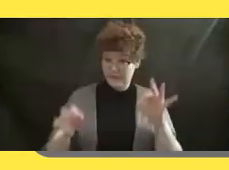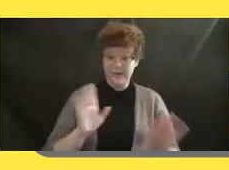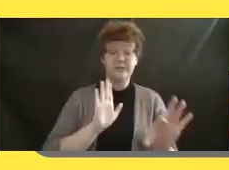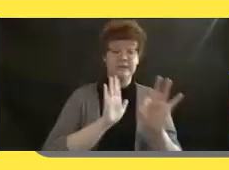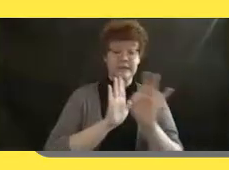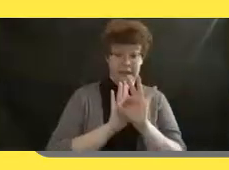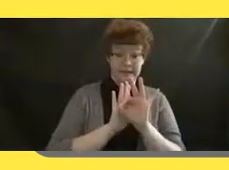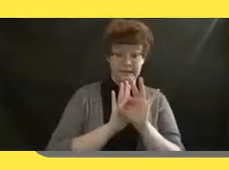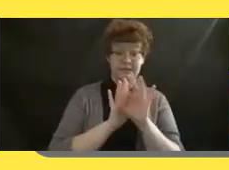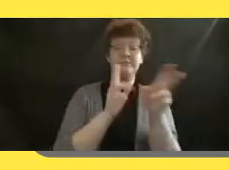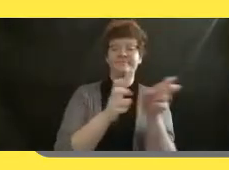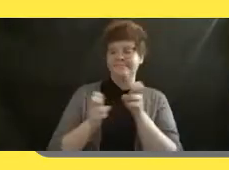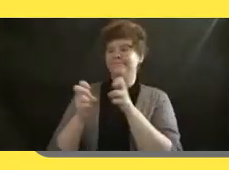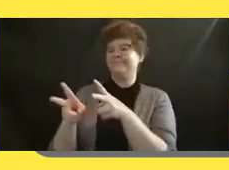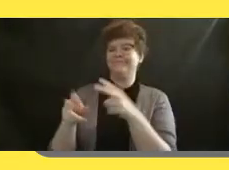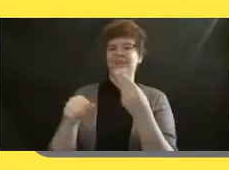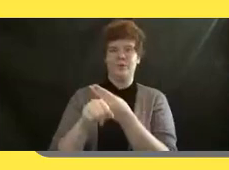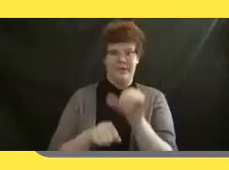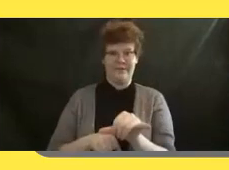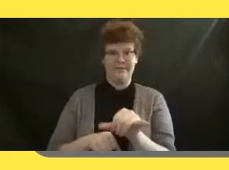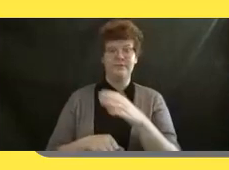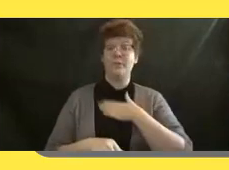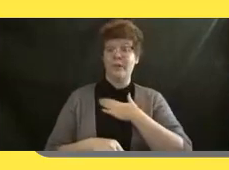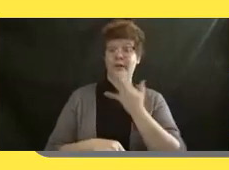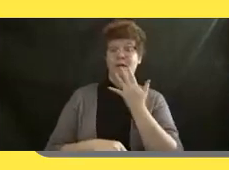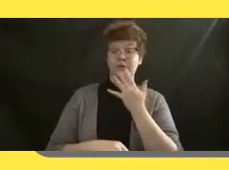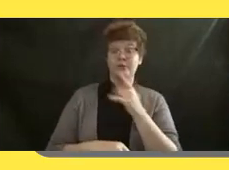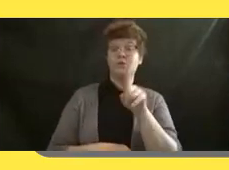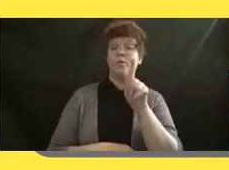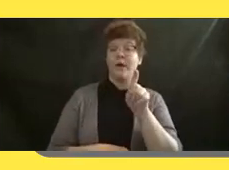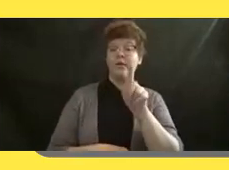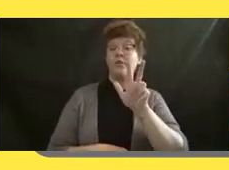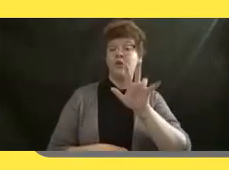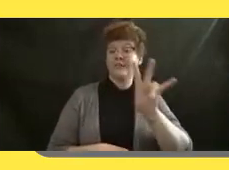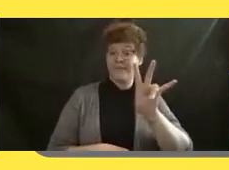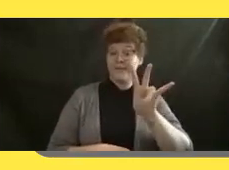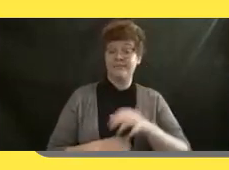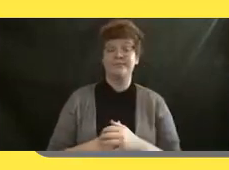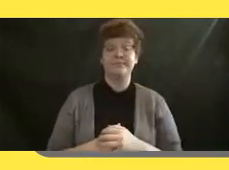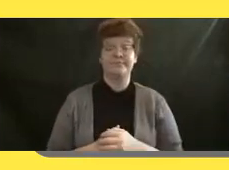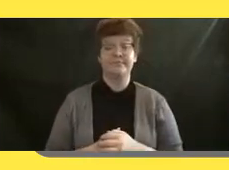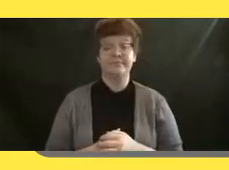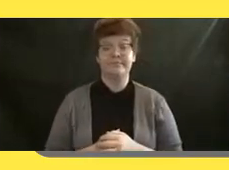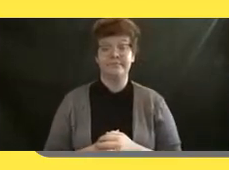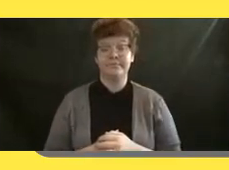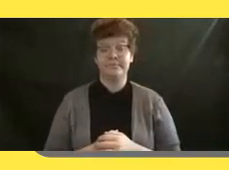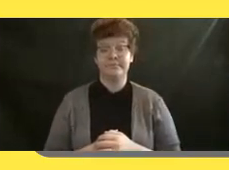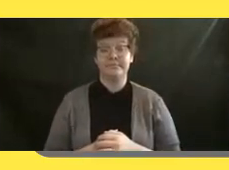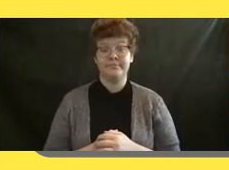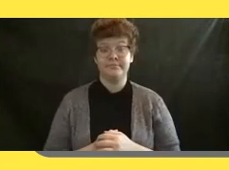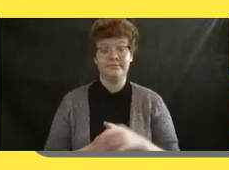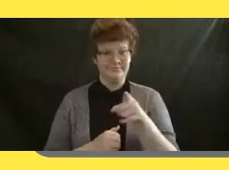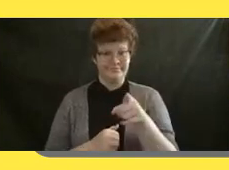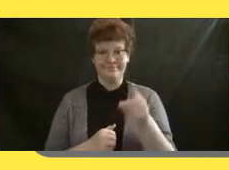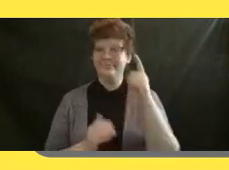in the 137, that's the color that they're using here. And I'm going to select the first one. And notice that it